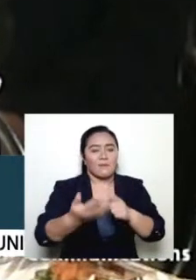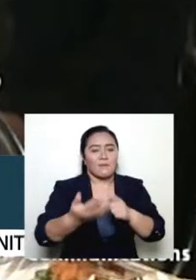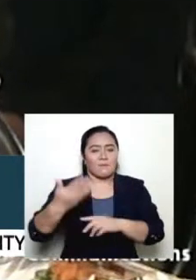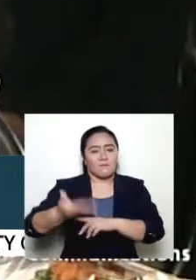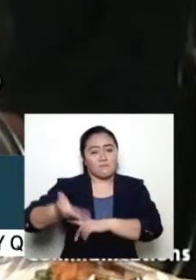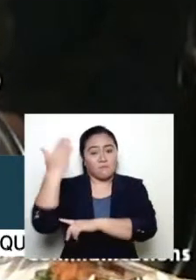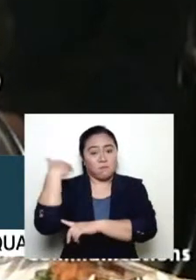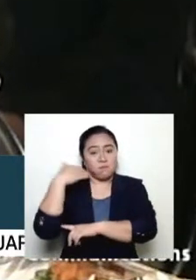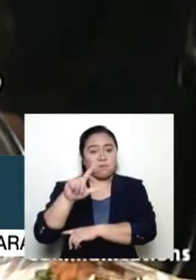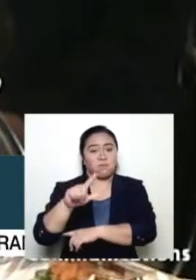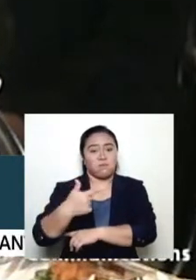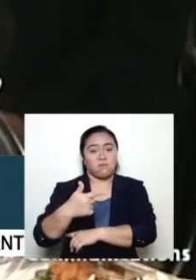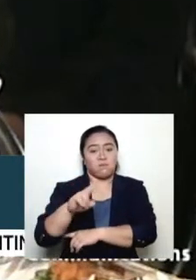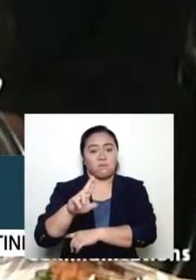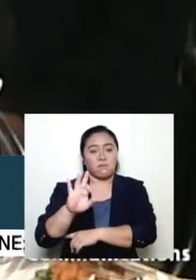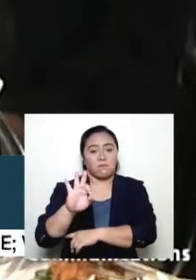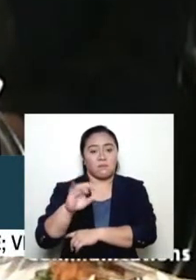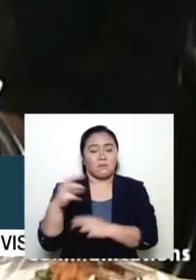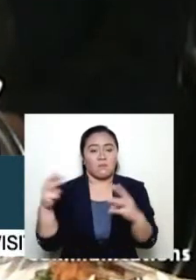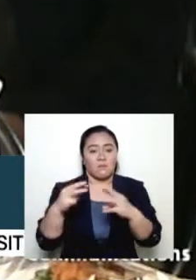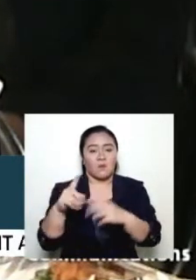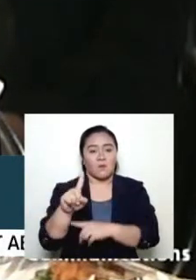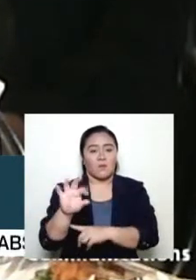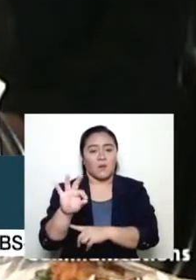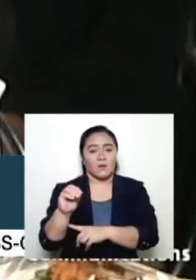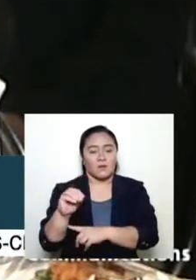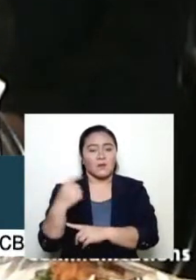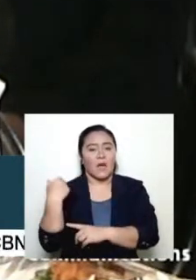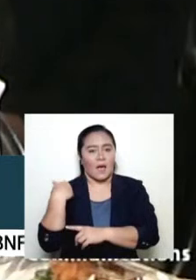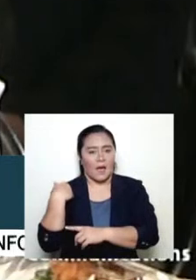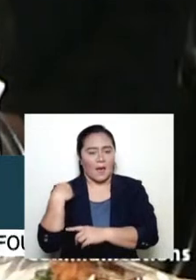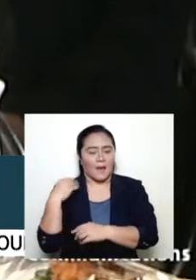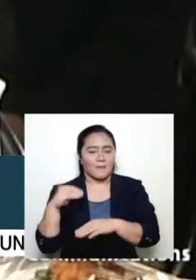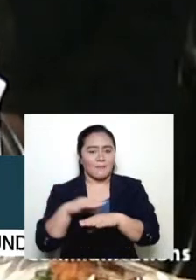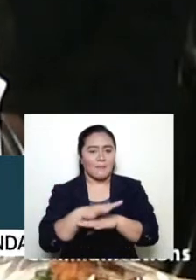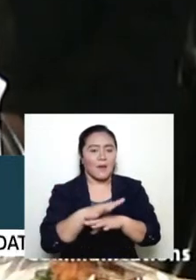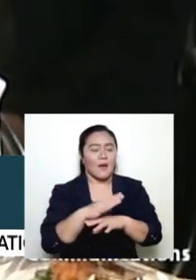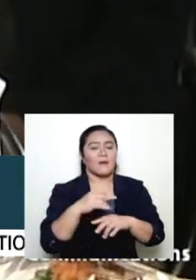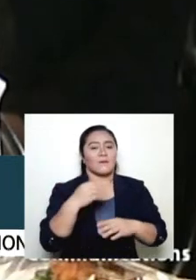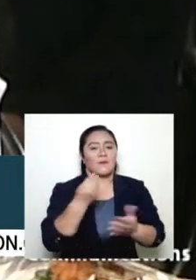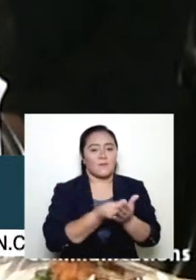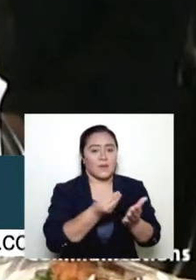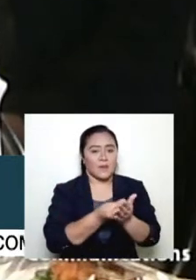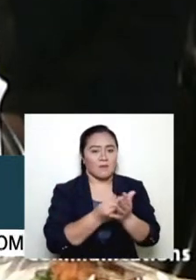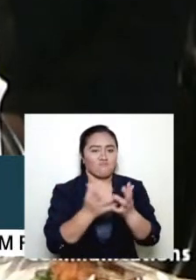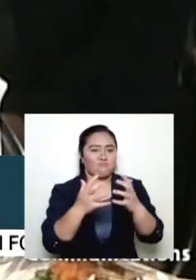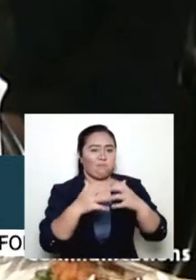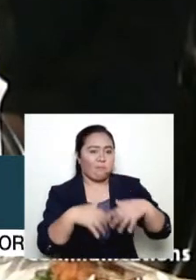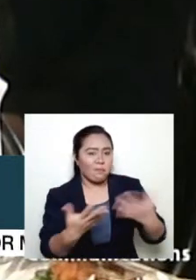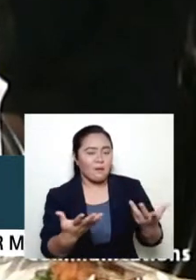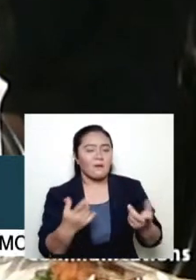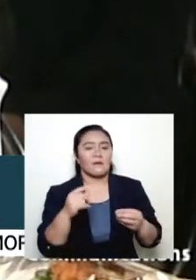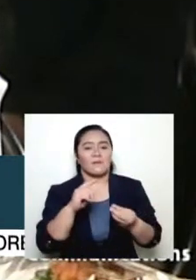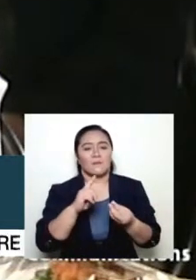1990, the Asian financial crisis in 1997, the oil price shock